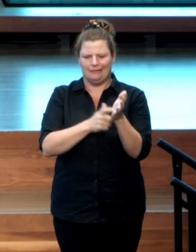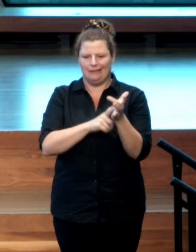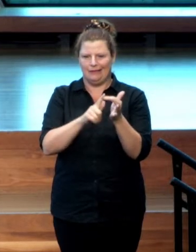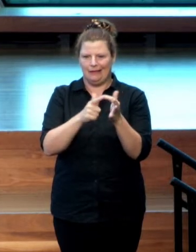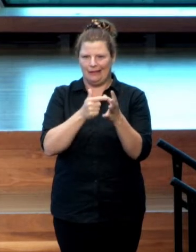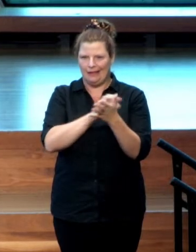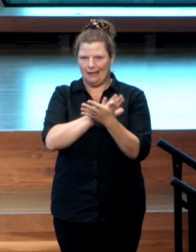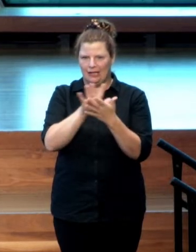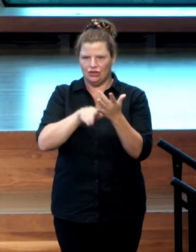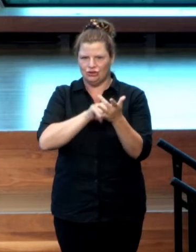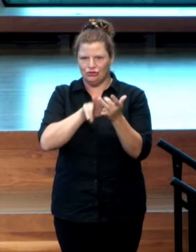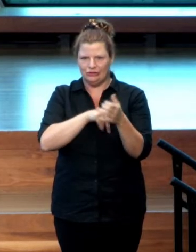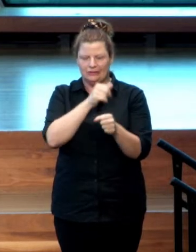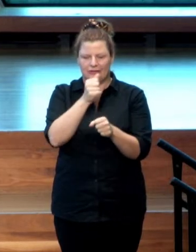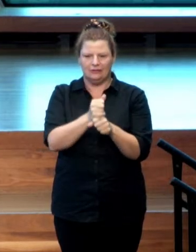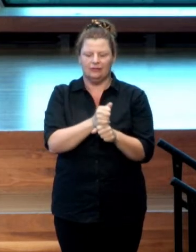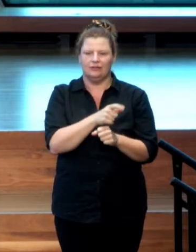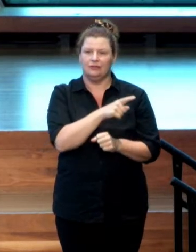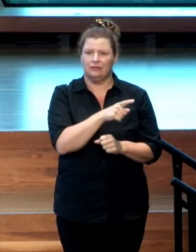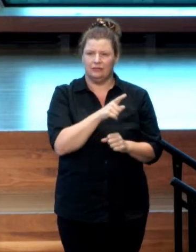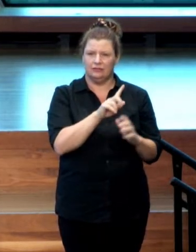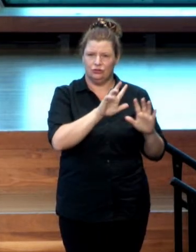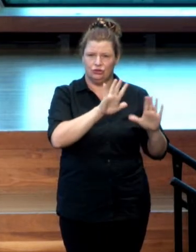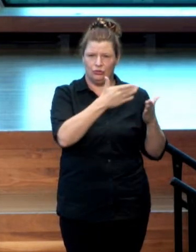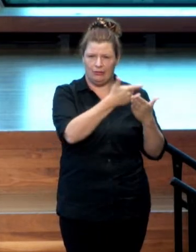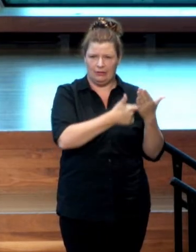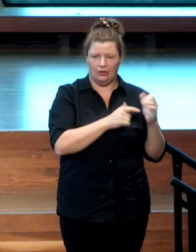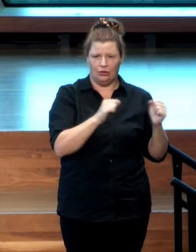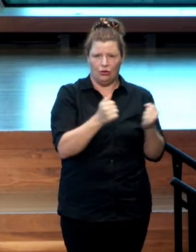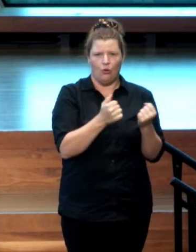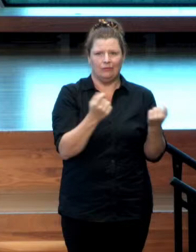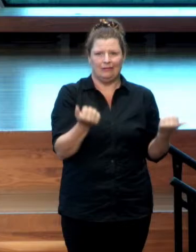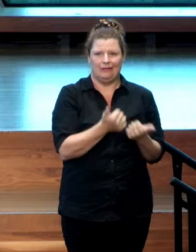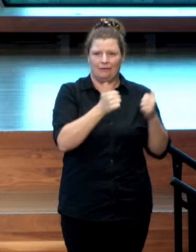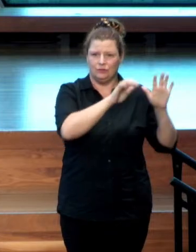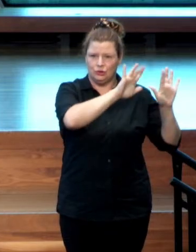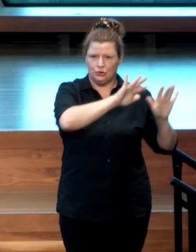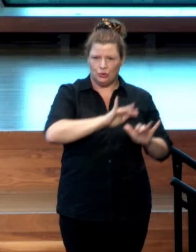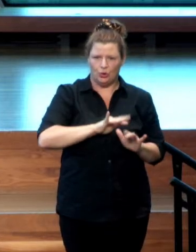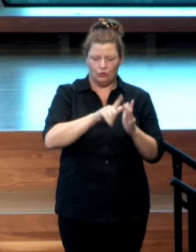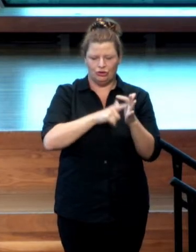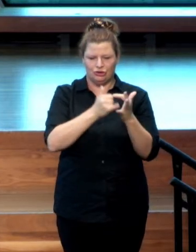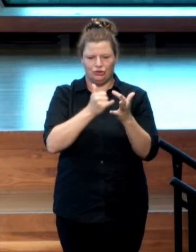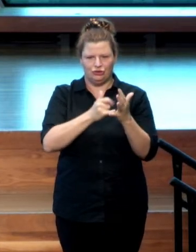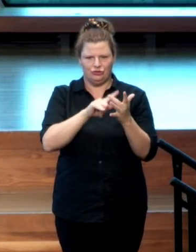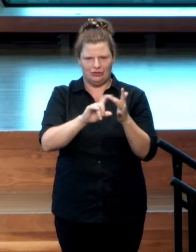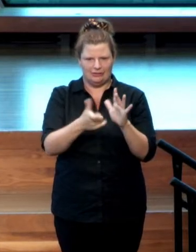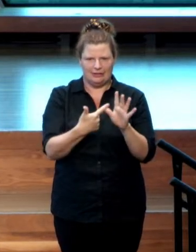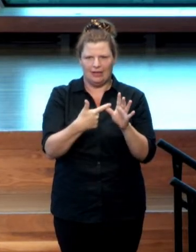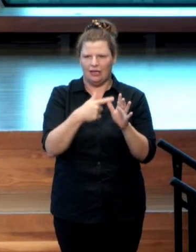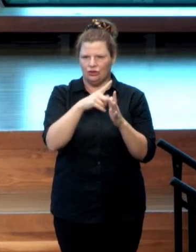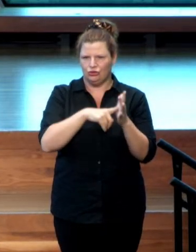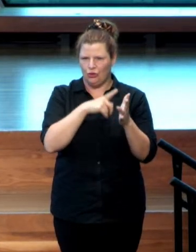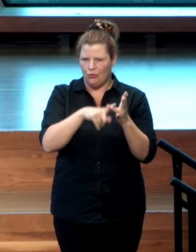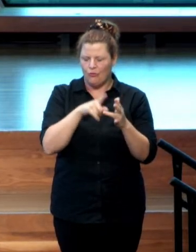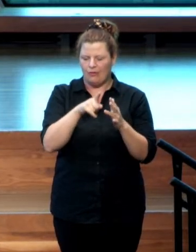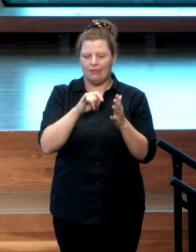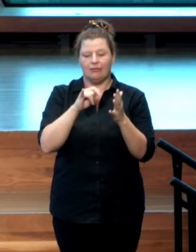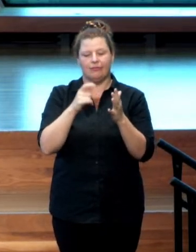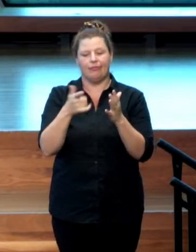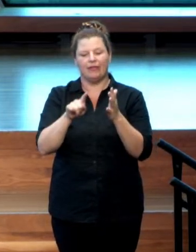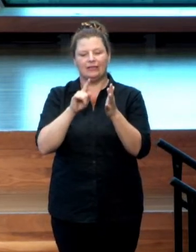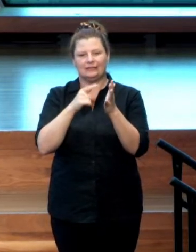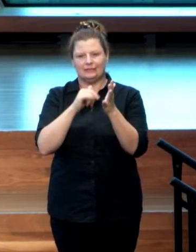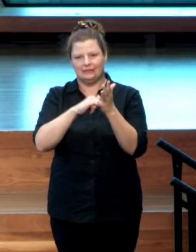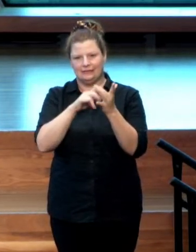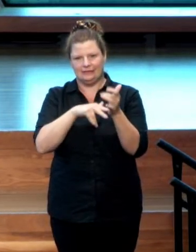shortlisted titles are Cold Enough for Snow by Jessica O, published by Giramondo Publishing. The Signal Line,